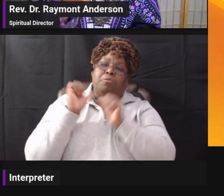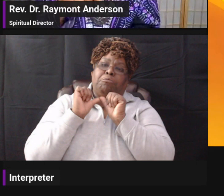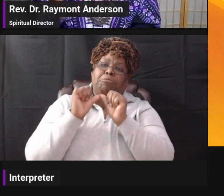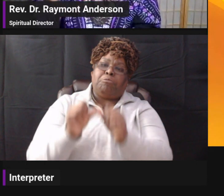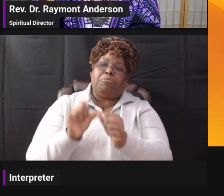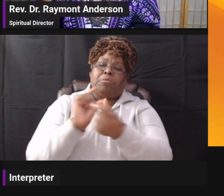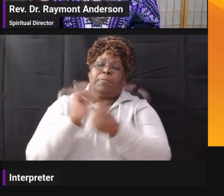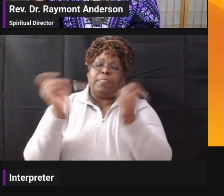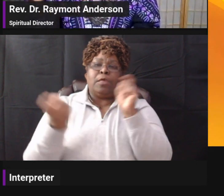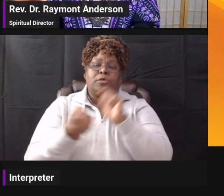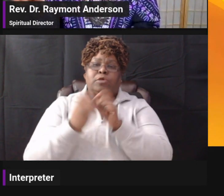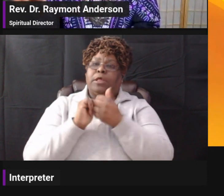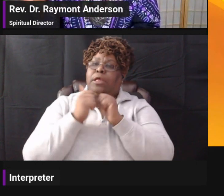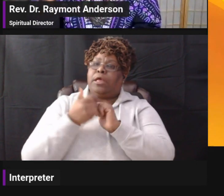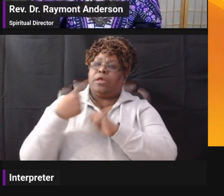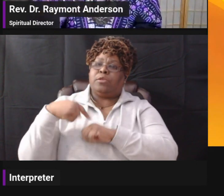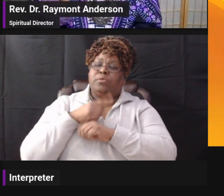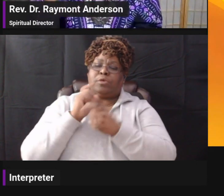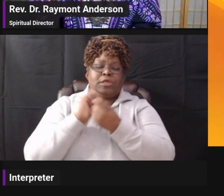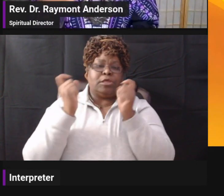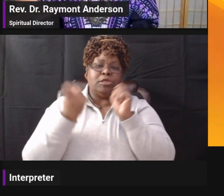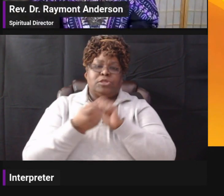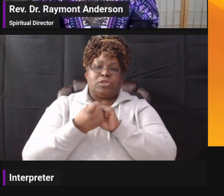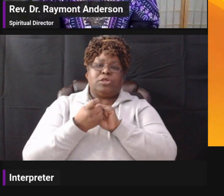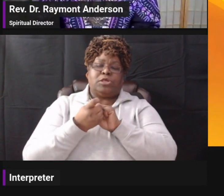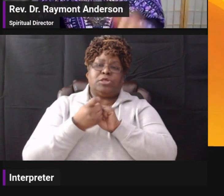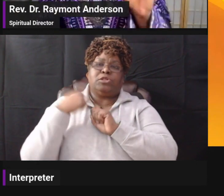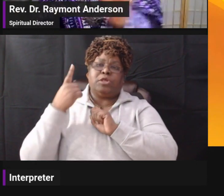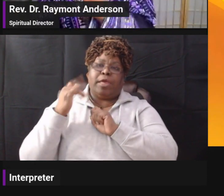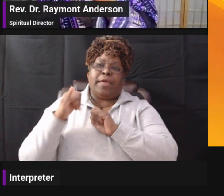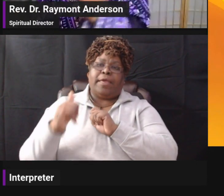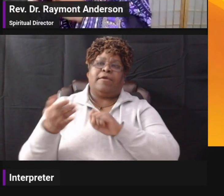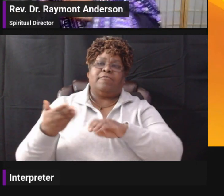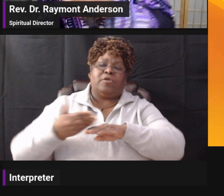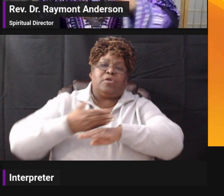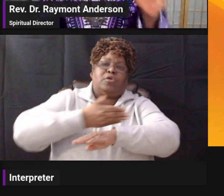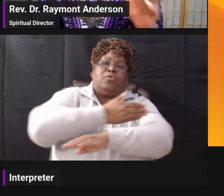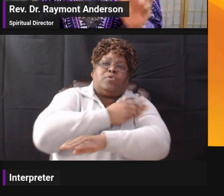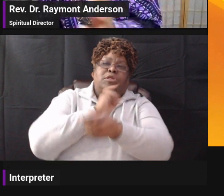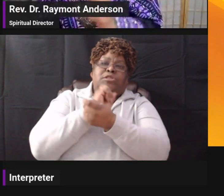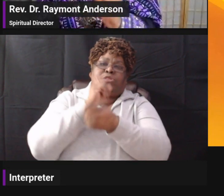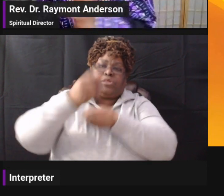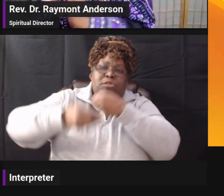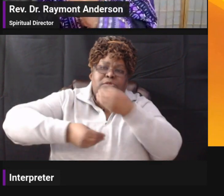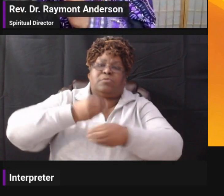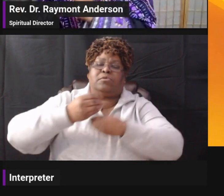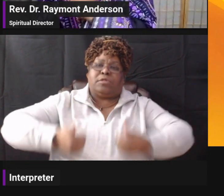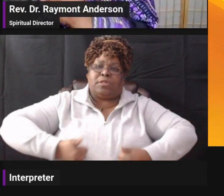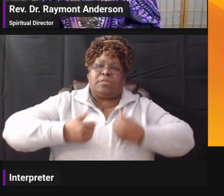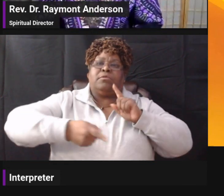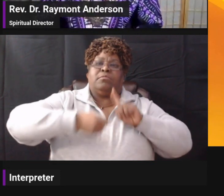If the only constant is change, how do we change in ever-increasing and ever-evolving,